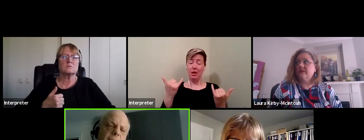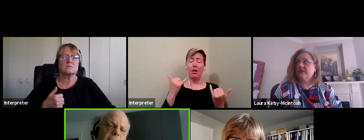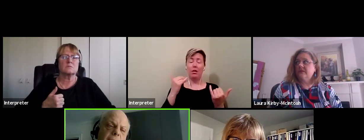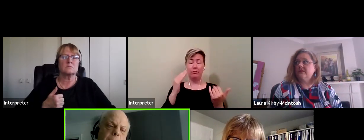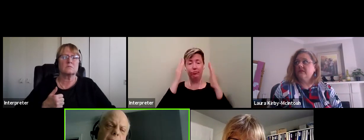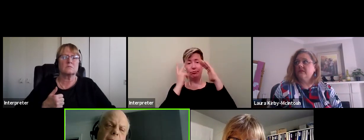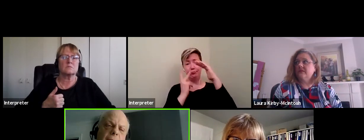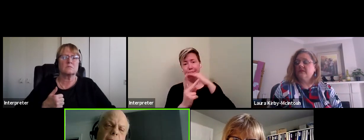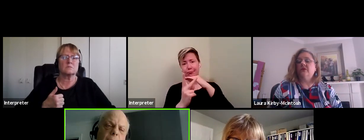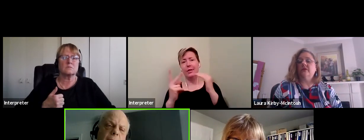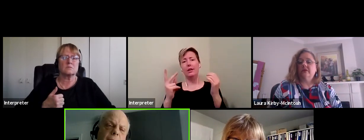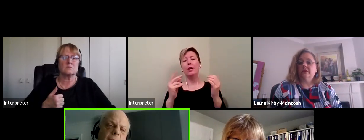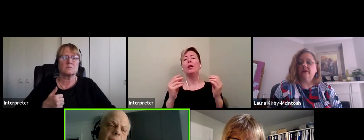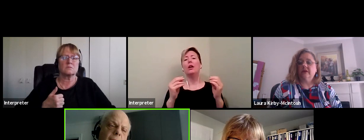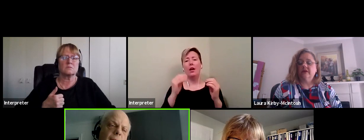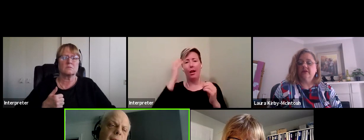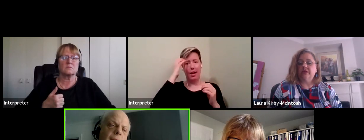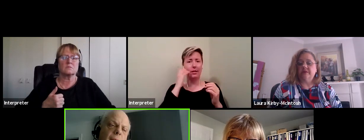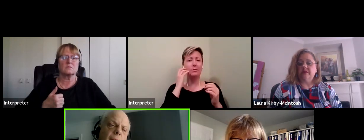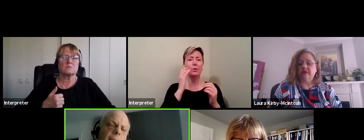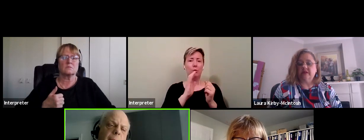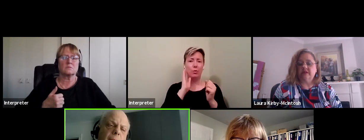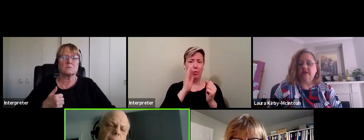cases in hospital, and they are creating